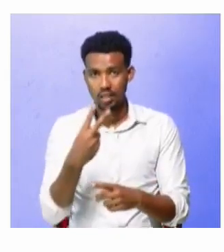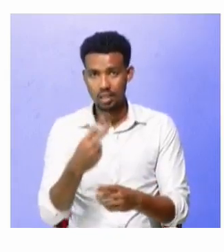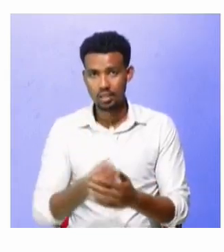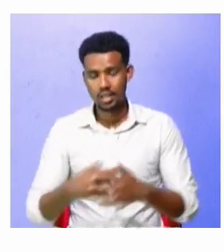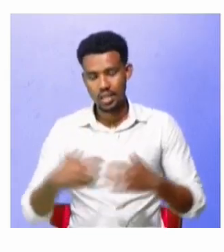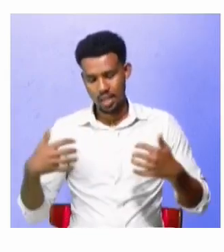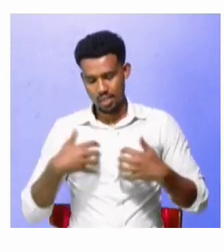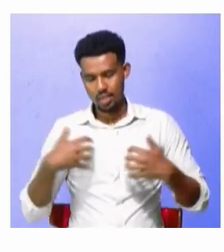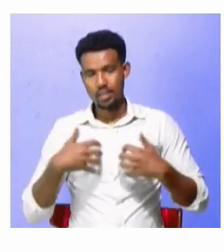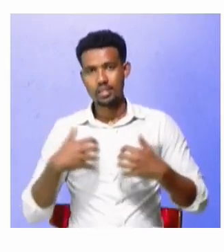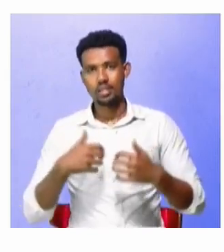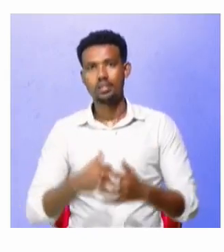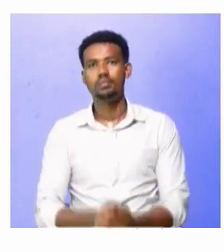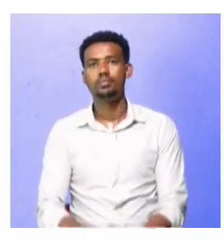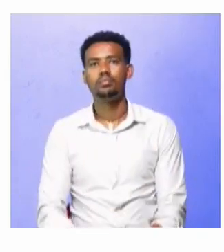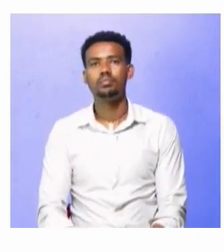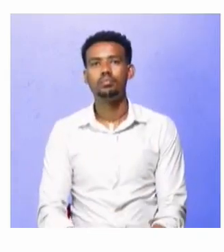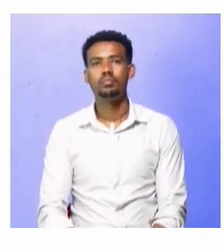threatened.